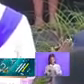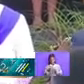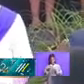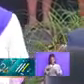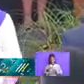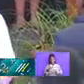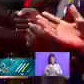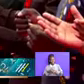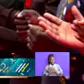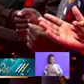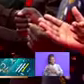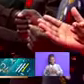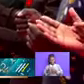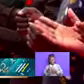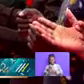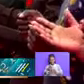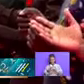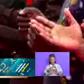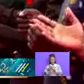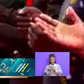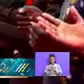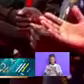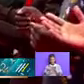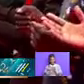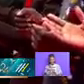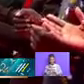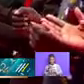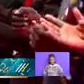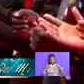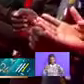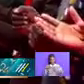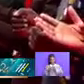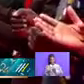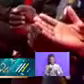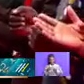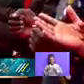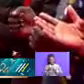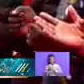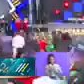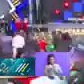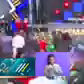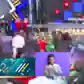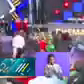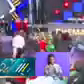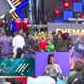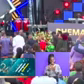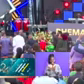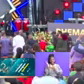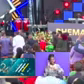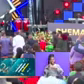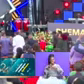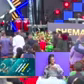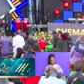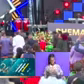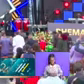year you will be a mega Mugu in your business in everything you tou in the name of